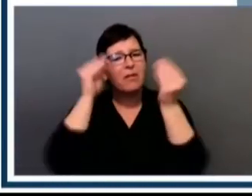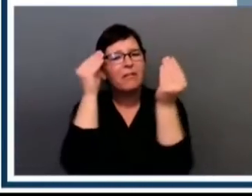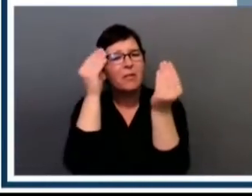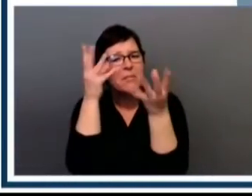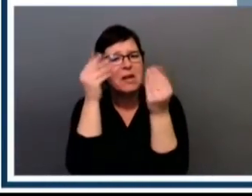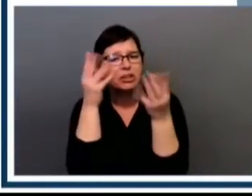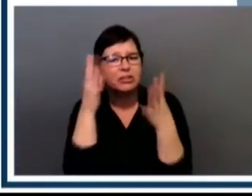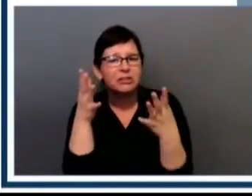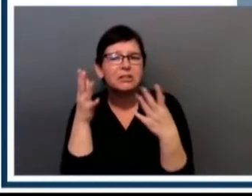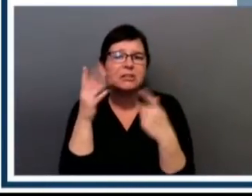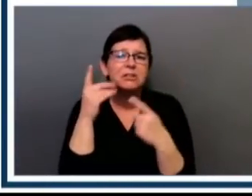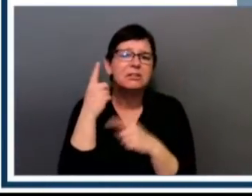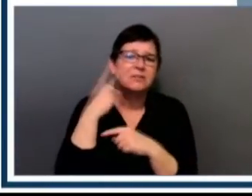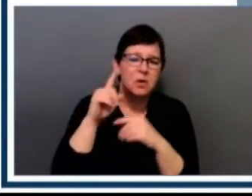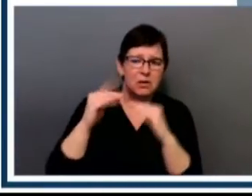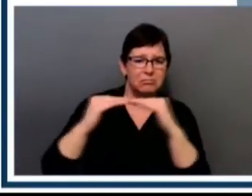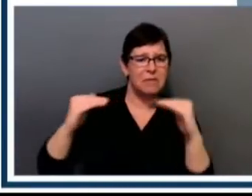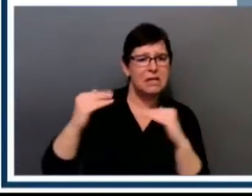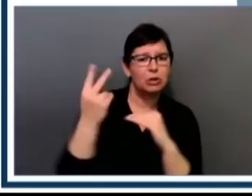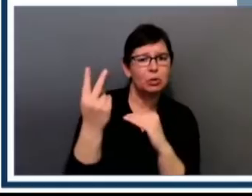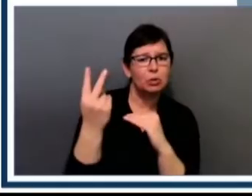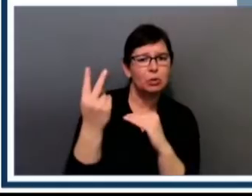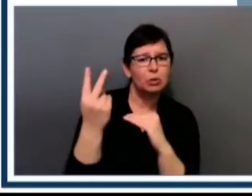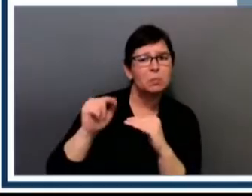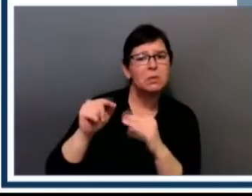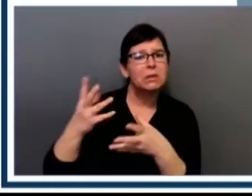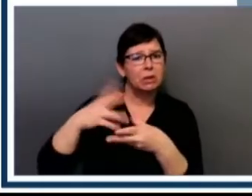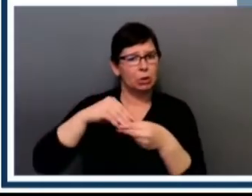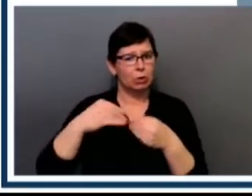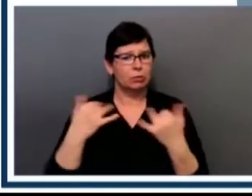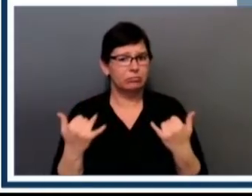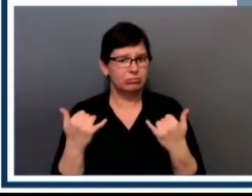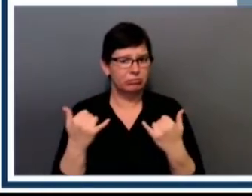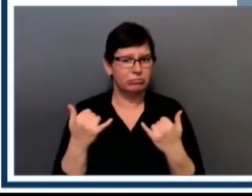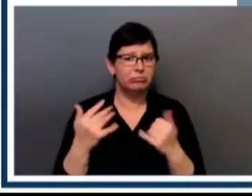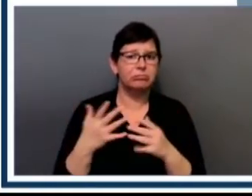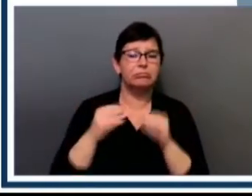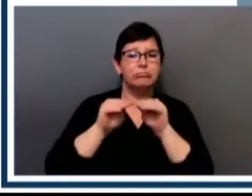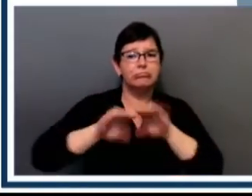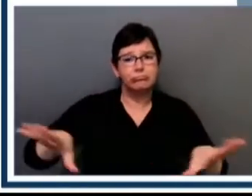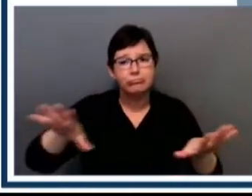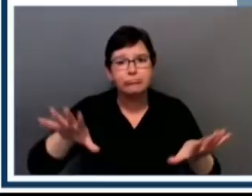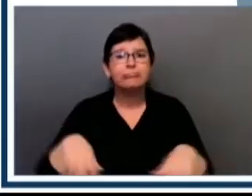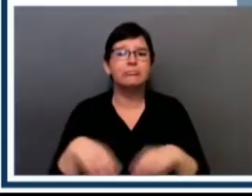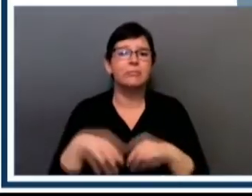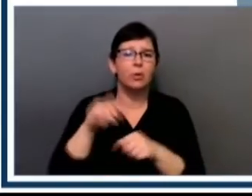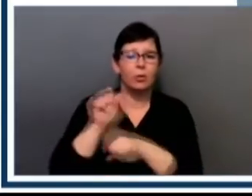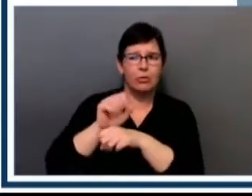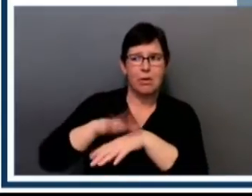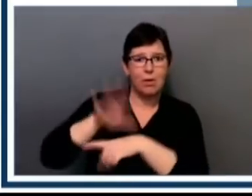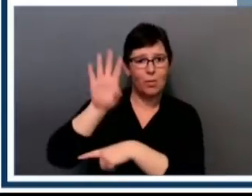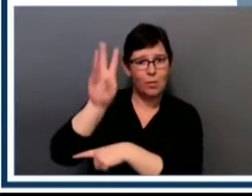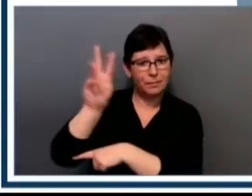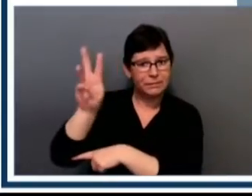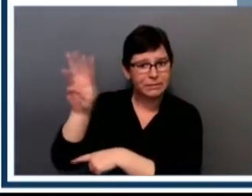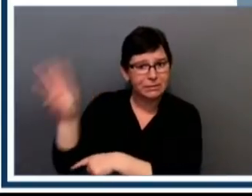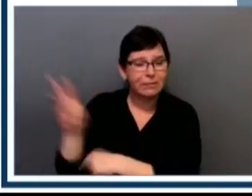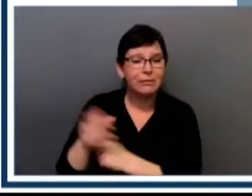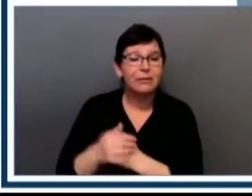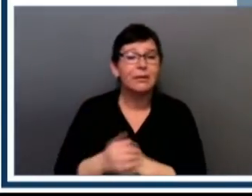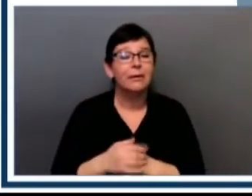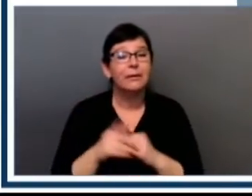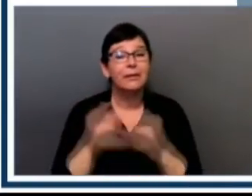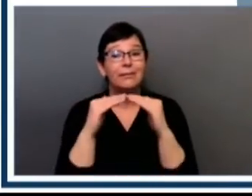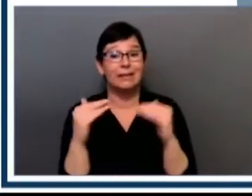Phase 2 will last for 2 weeks, and we'll be monitoring our usual indicators closely during that time. And